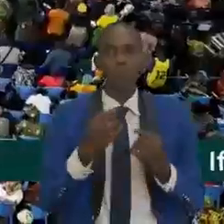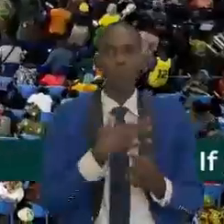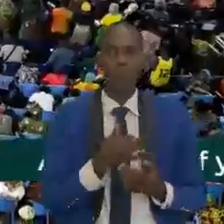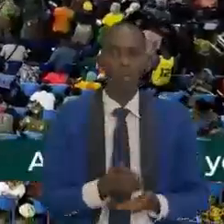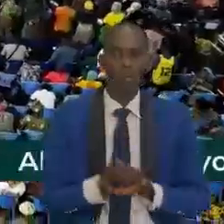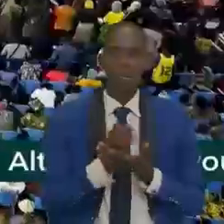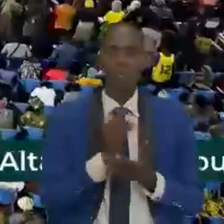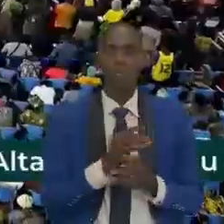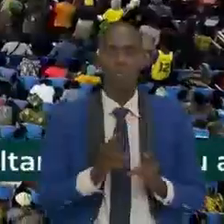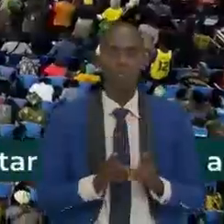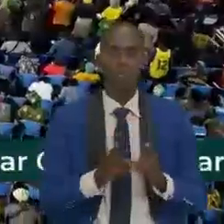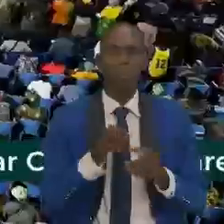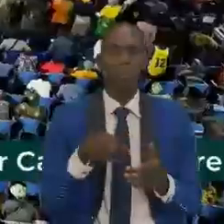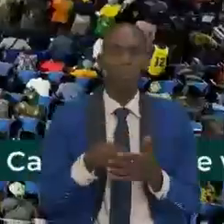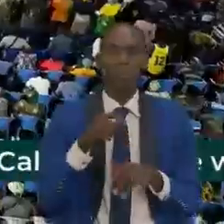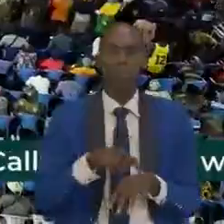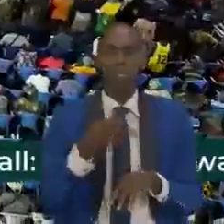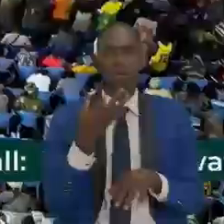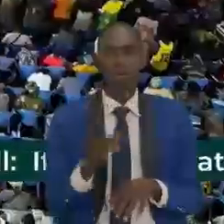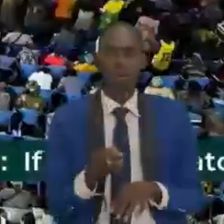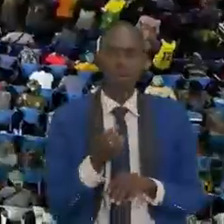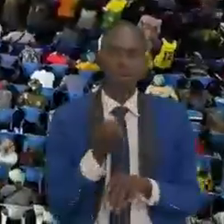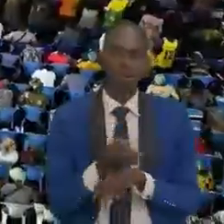time of counseling.